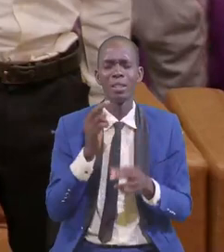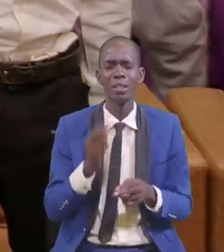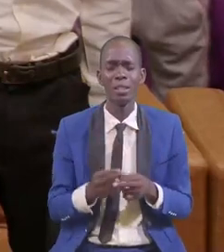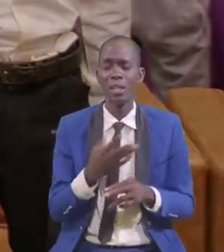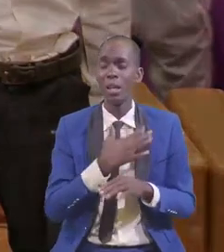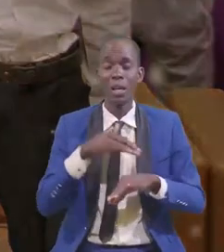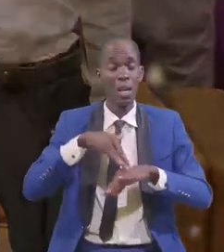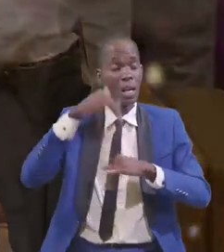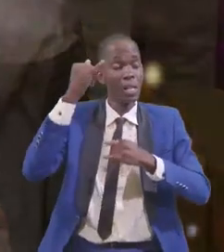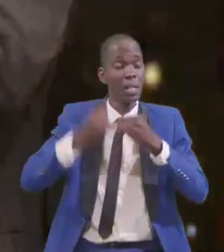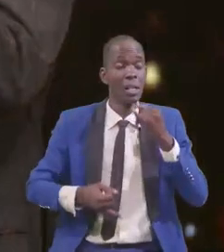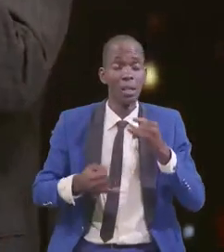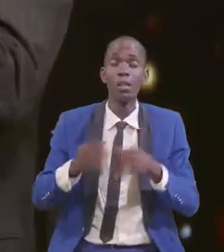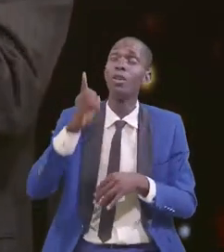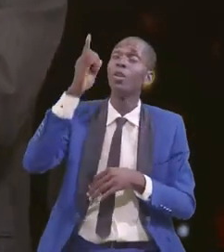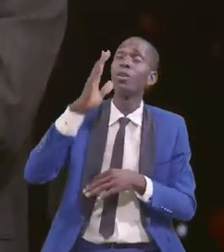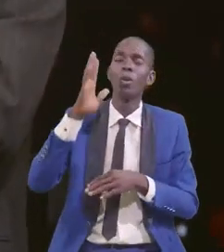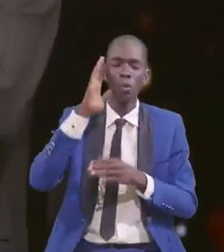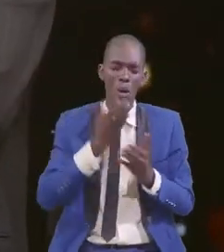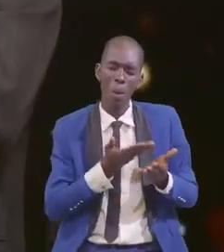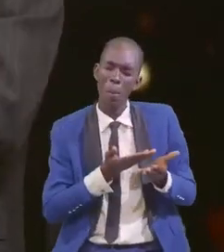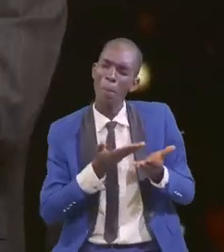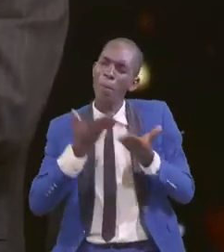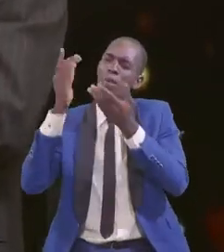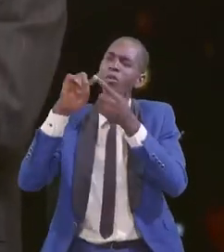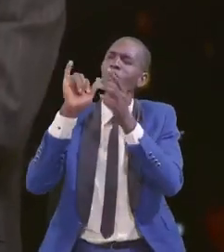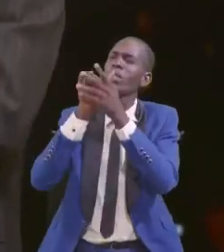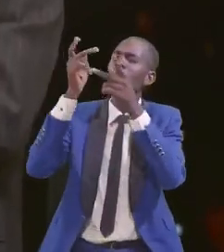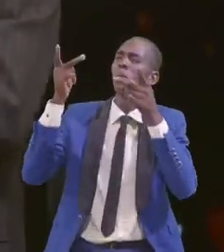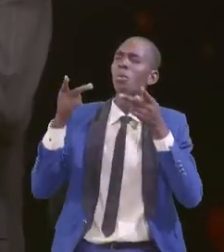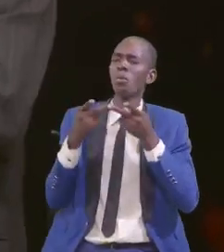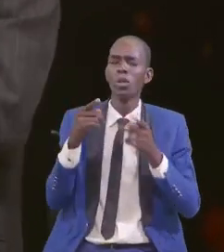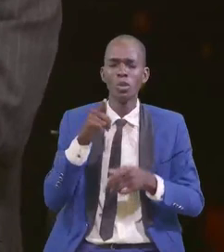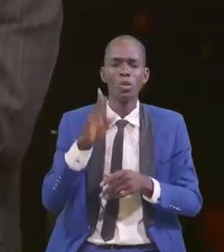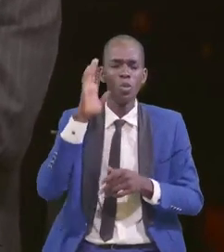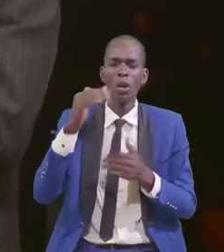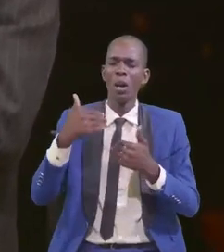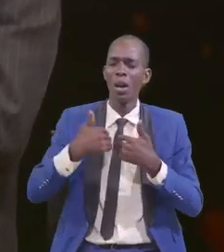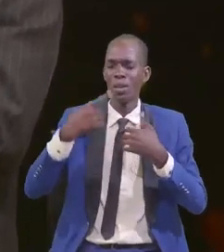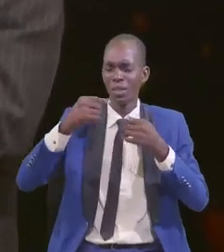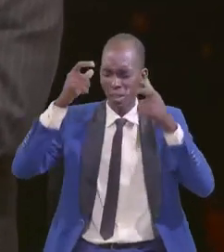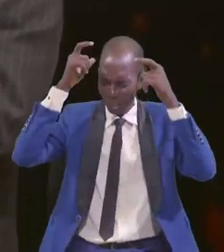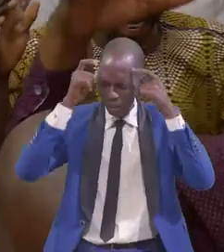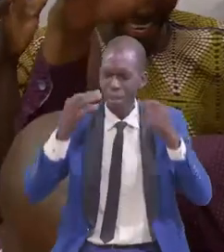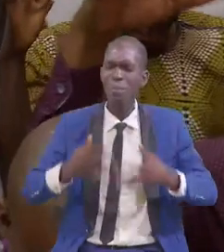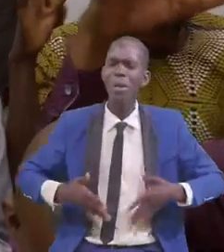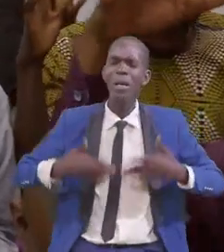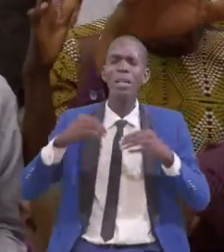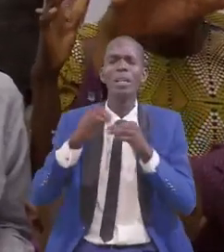at last, God will bring you to that place. You'll have the crown of